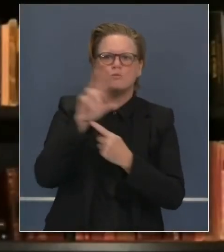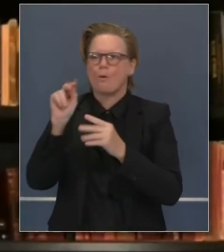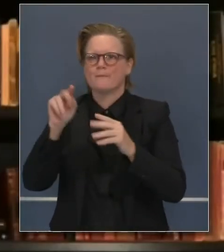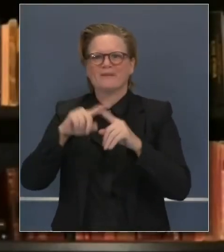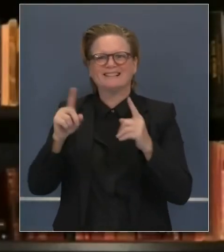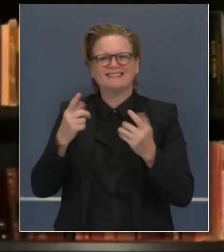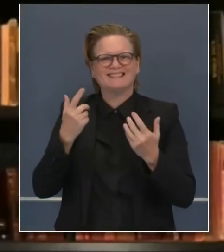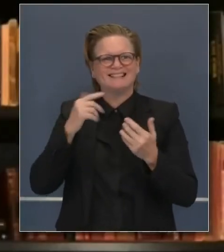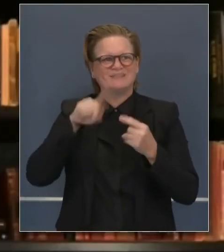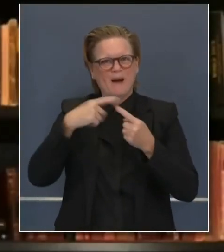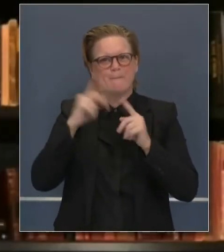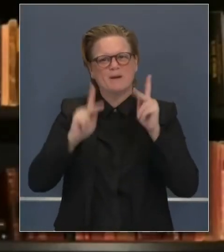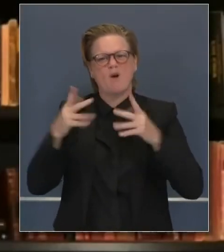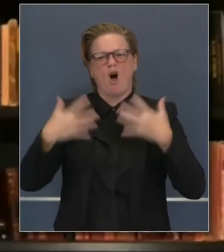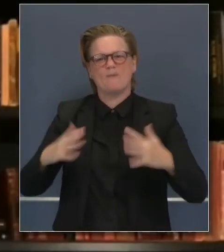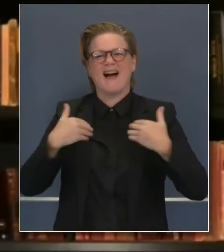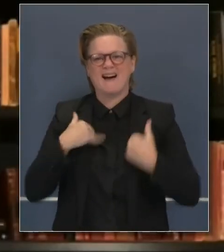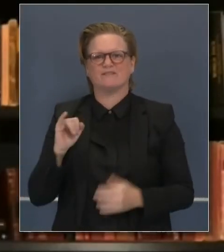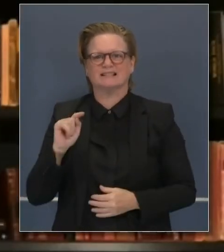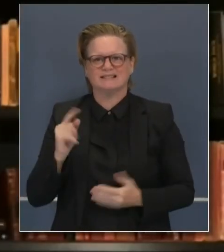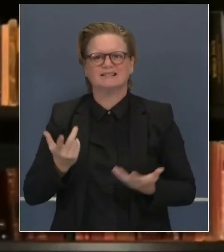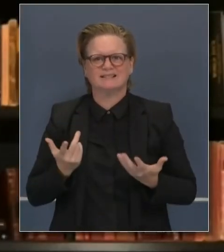Ashley Zavala, Next Star Media Group.